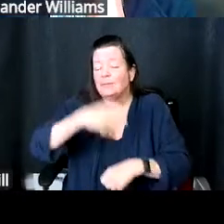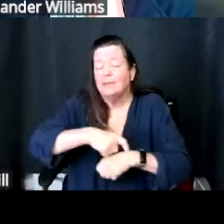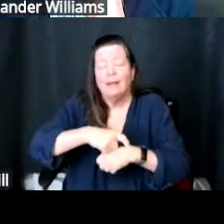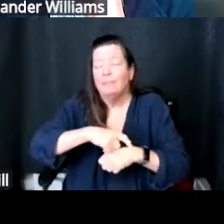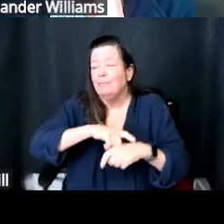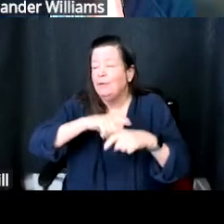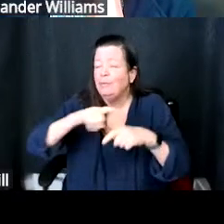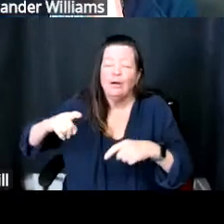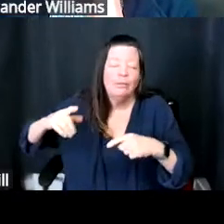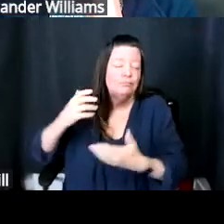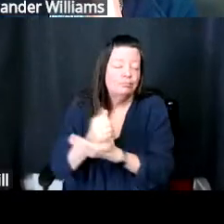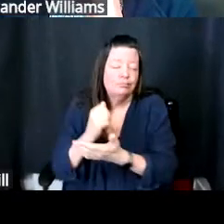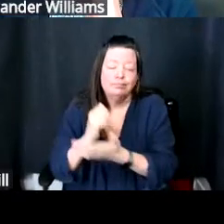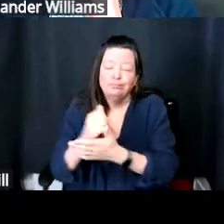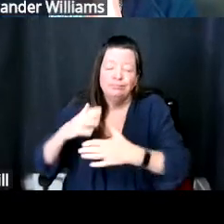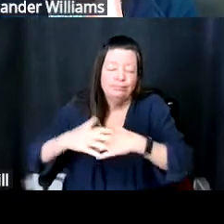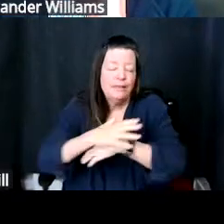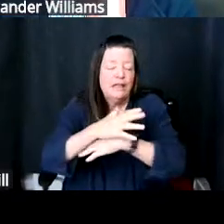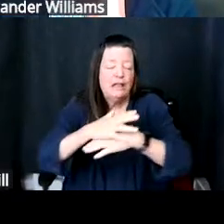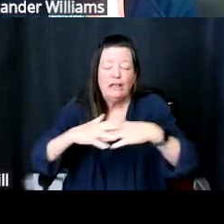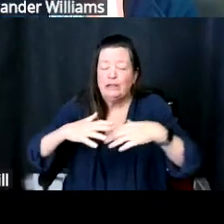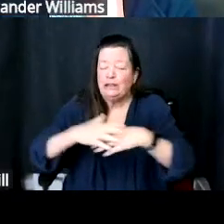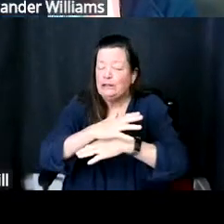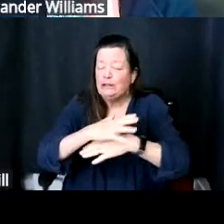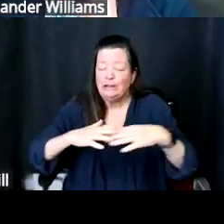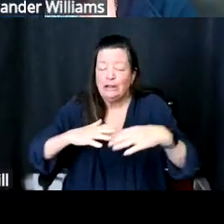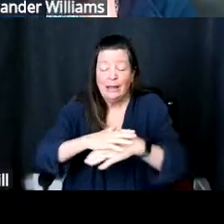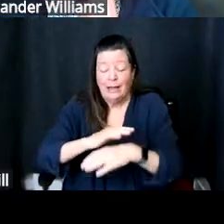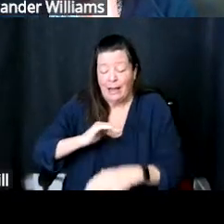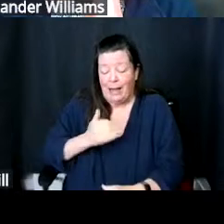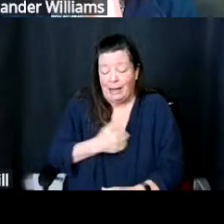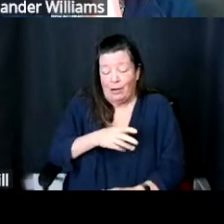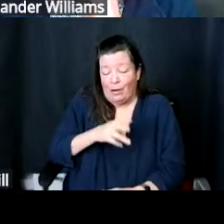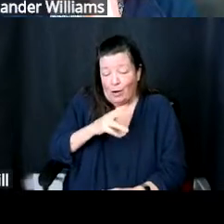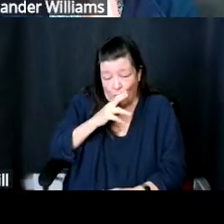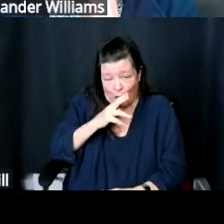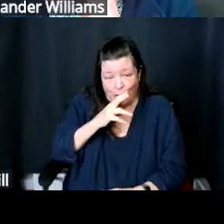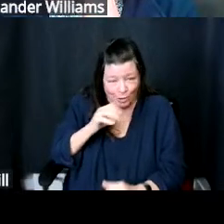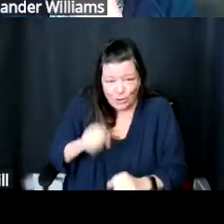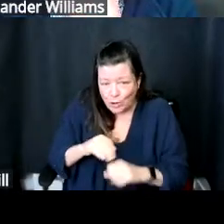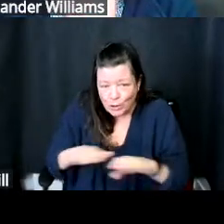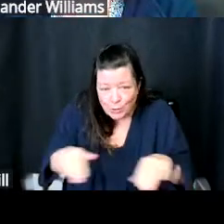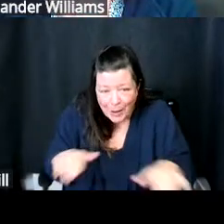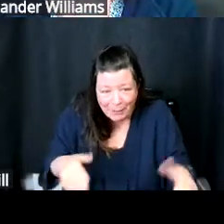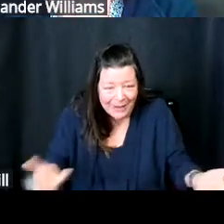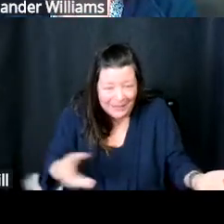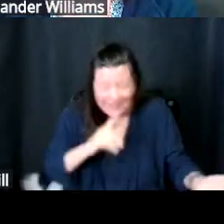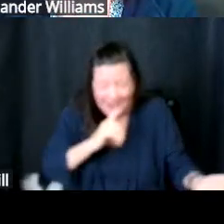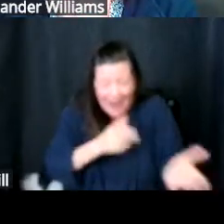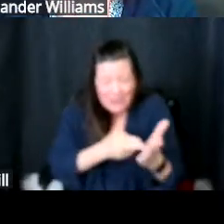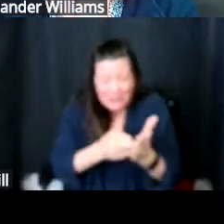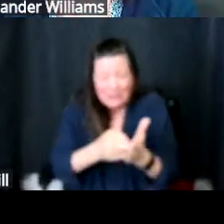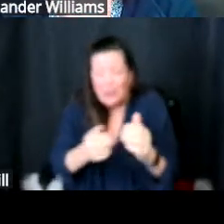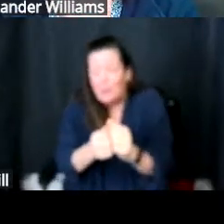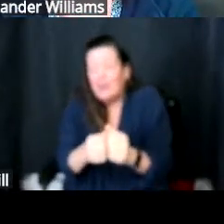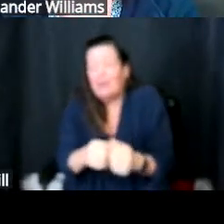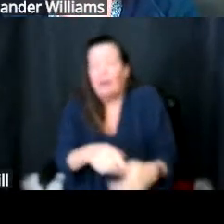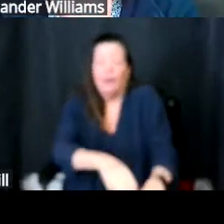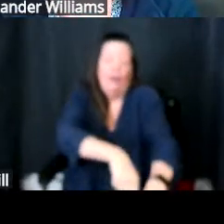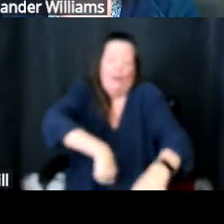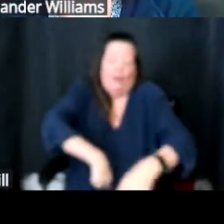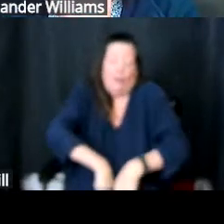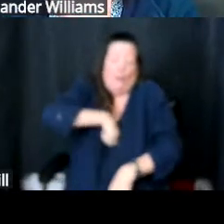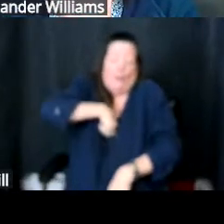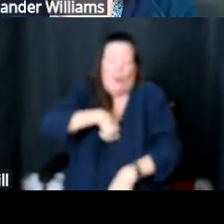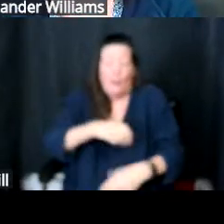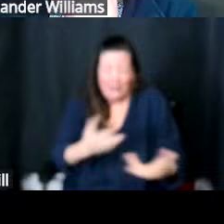would live at the beach and go to the beach, and our water off our coast you could actually swim in without a wetsuit or a dry suit or something like